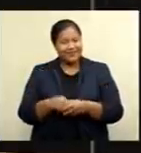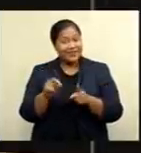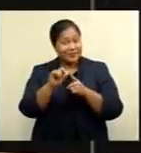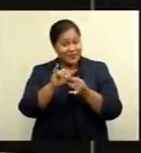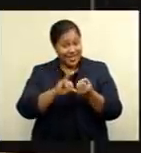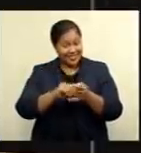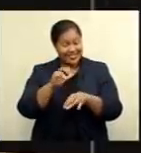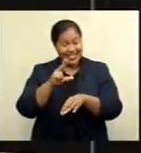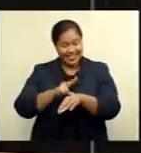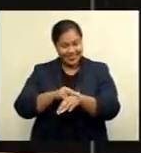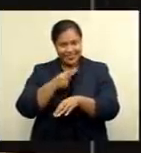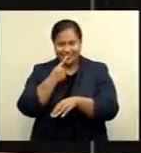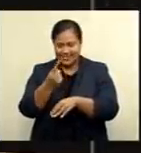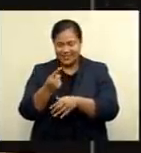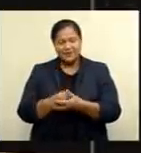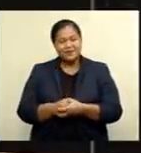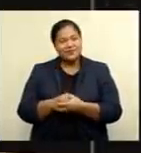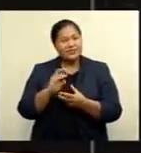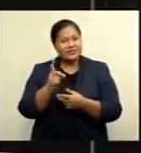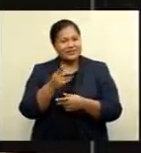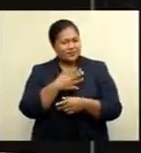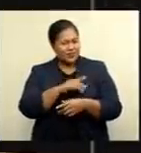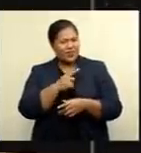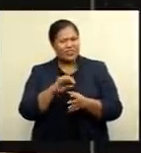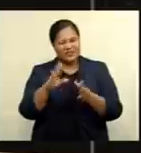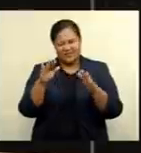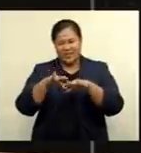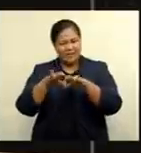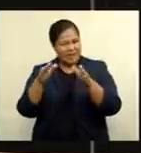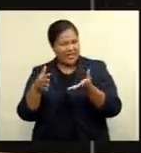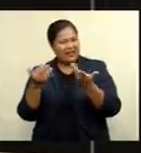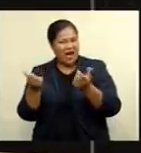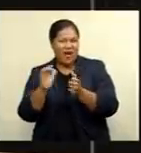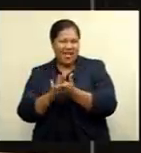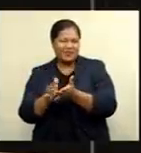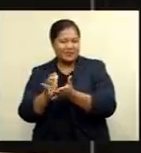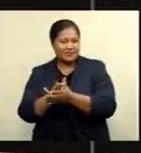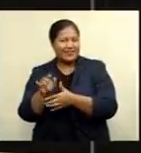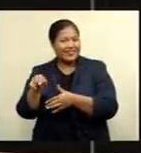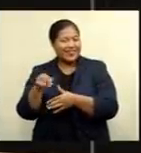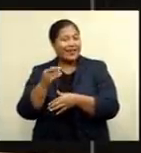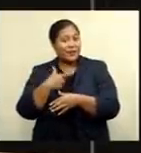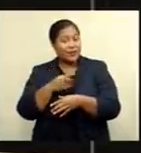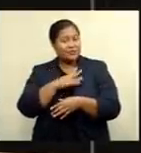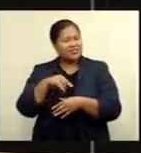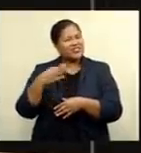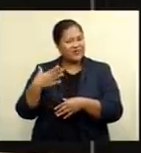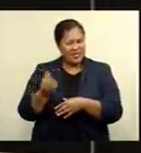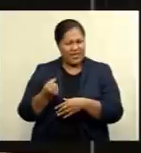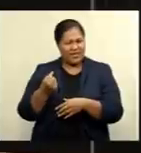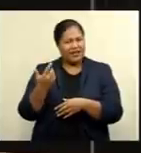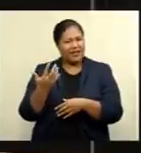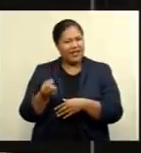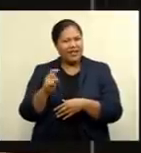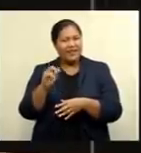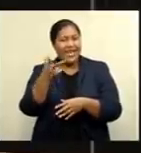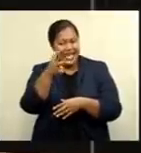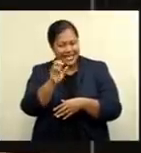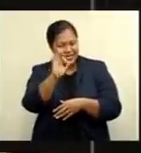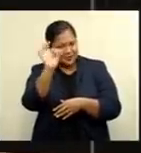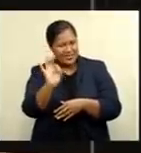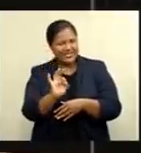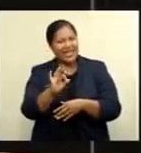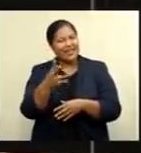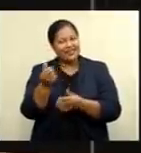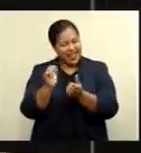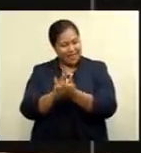Secretary for Health, Dr. James Fong, says the bed occupancy rate is low and the ministry has more than 80% reserved space in the intensive